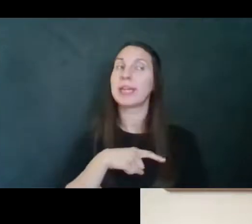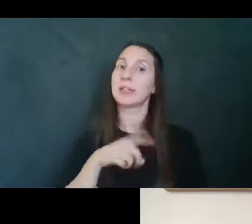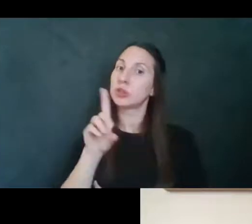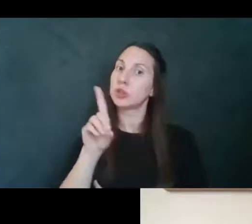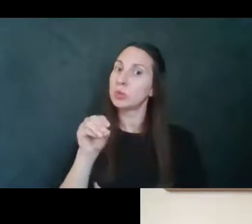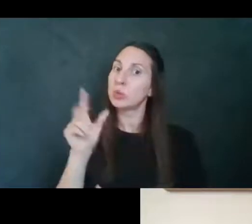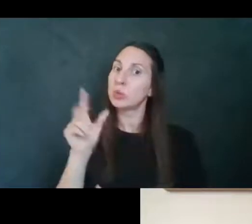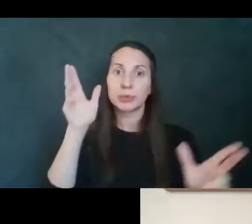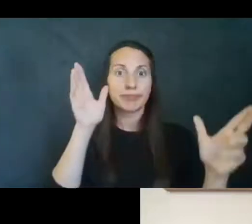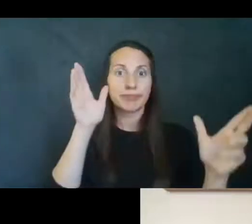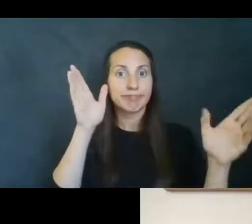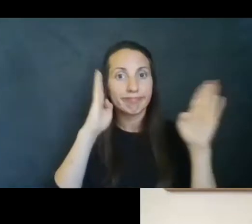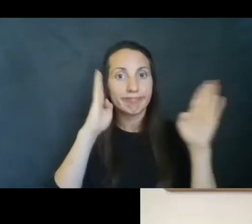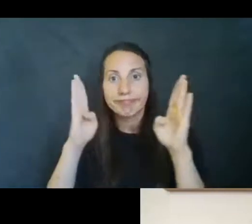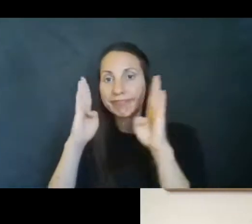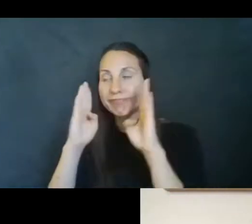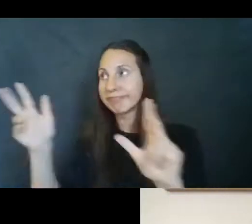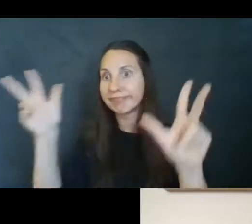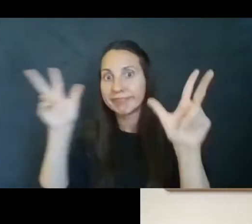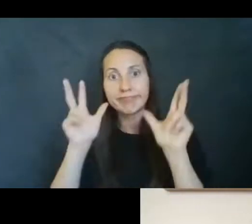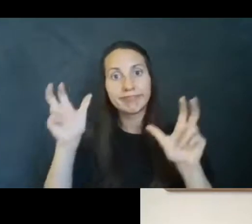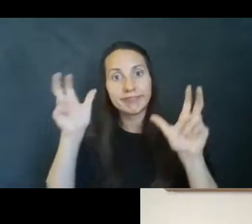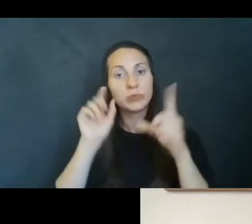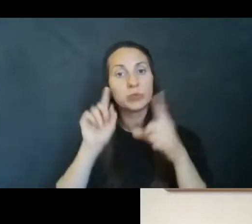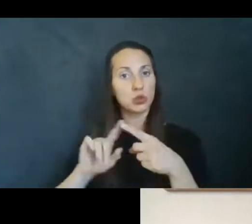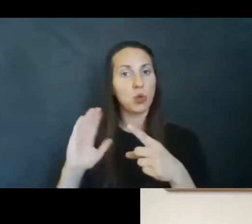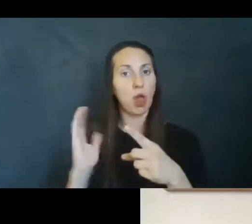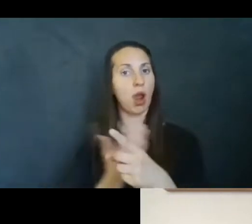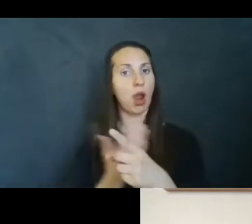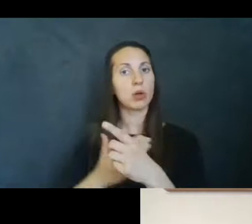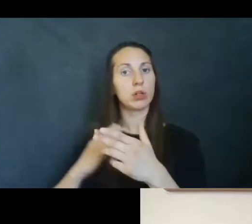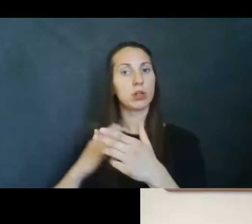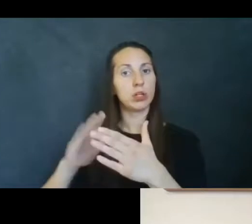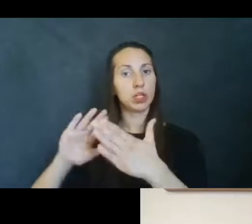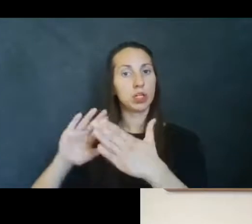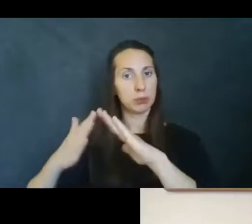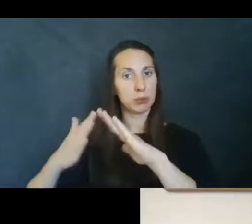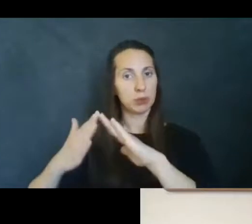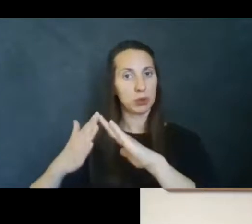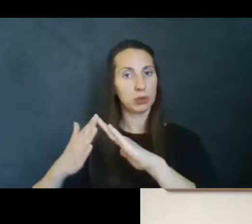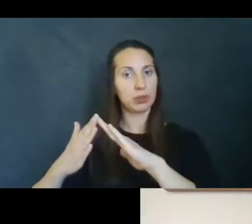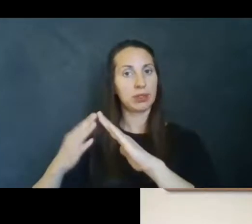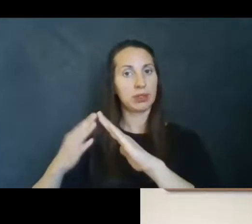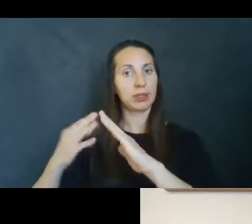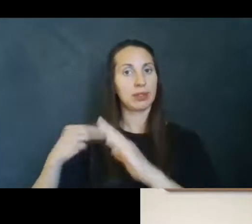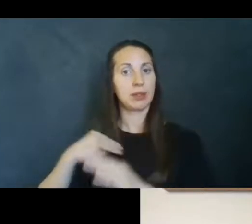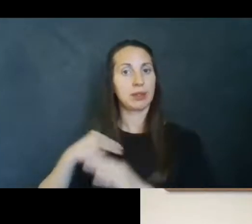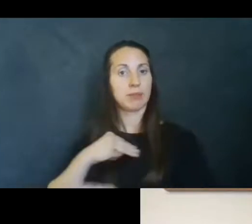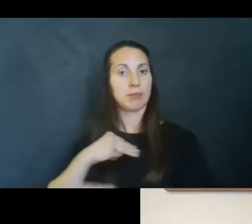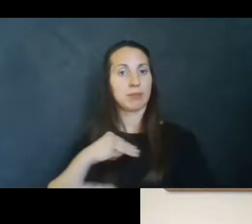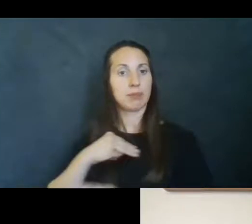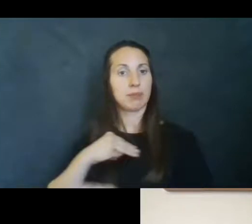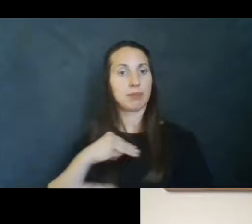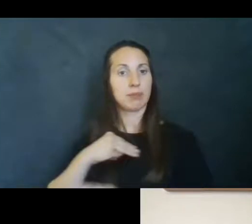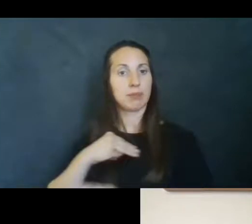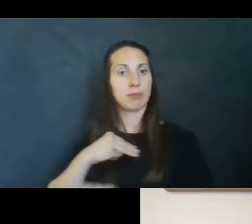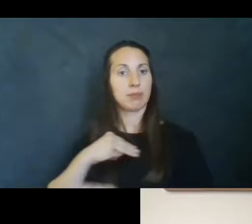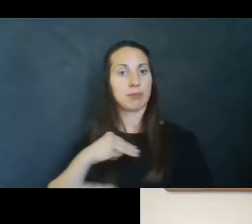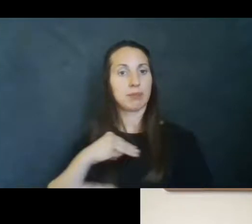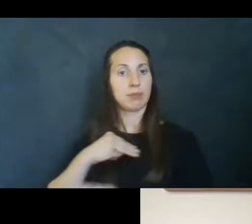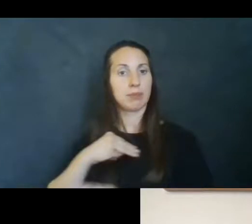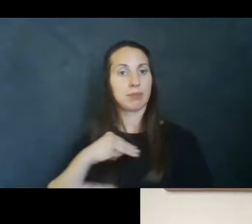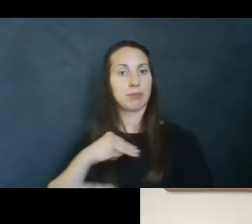community members. We have folks who bring suggestions to us and we say, yes, let me help you